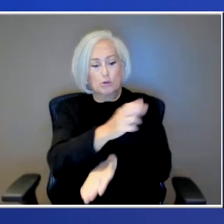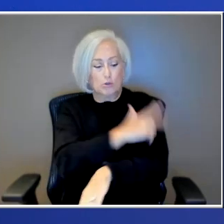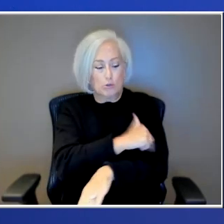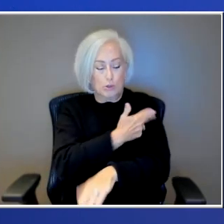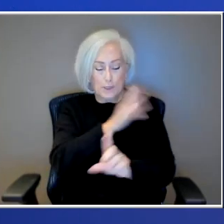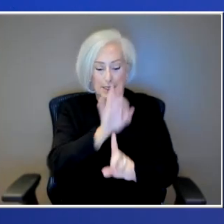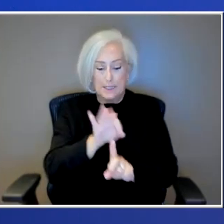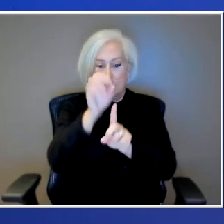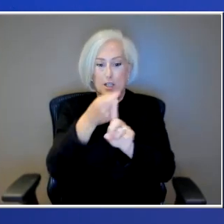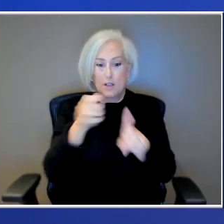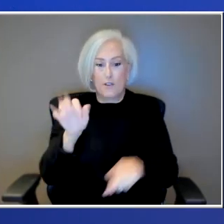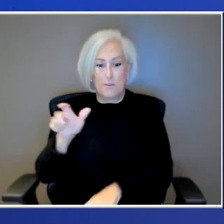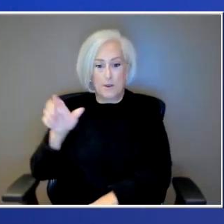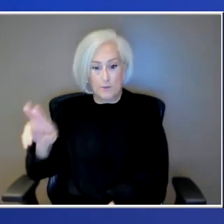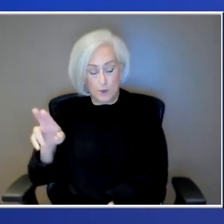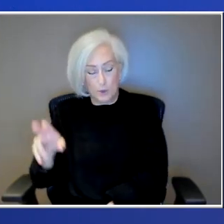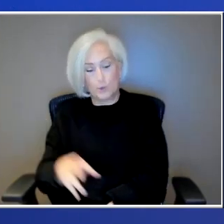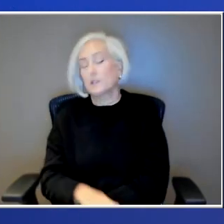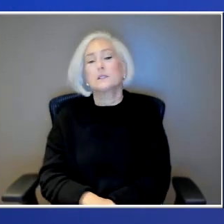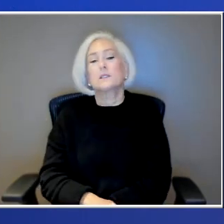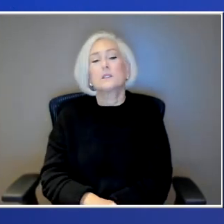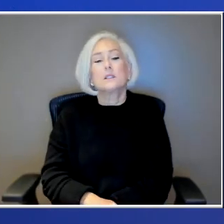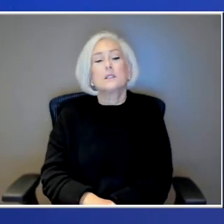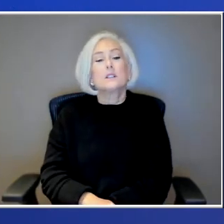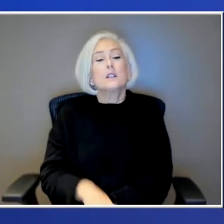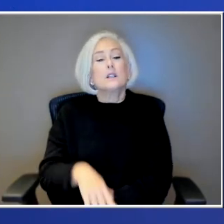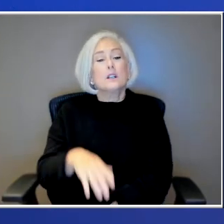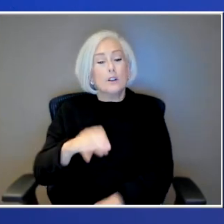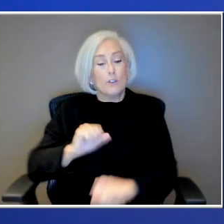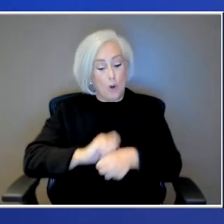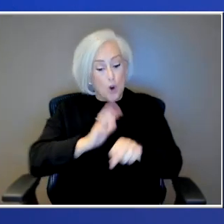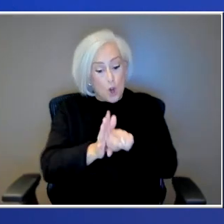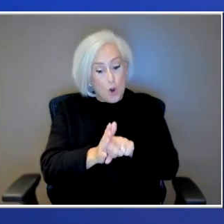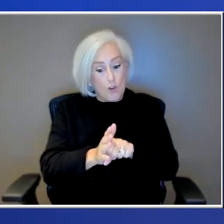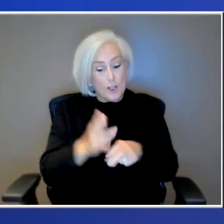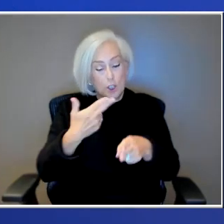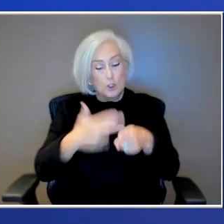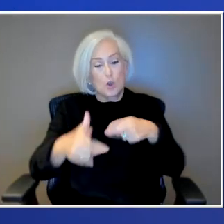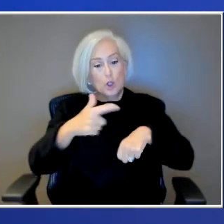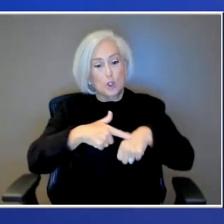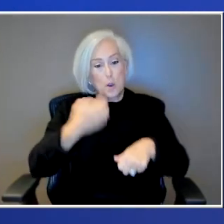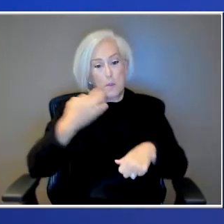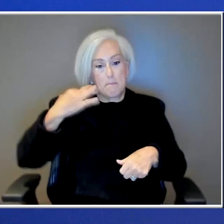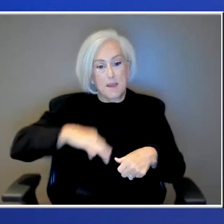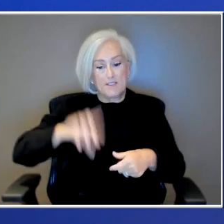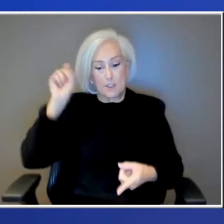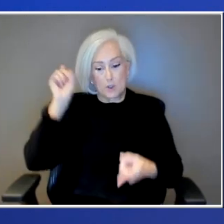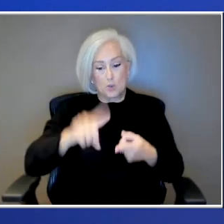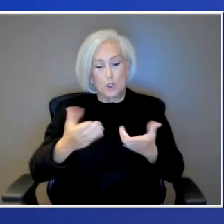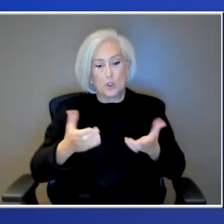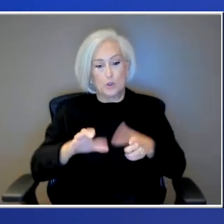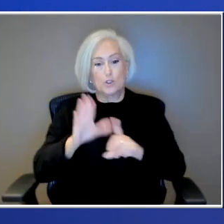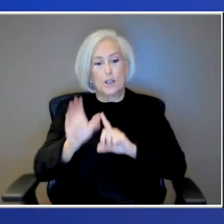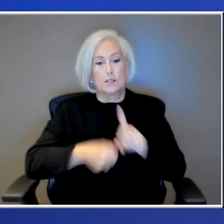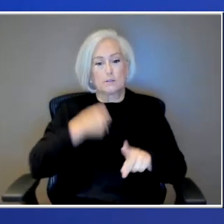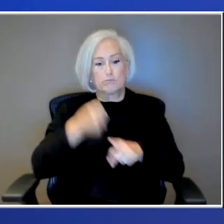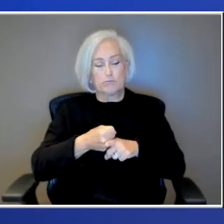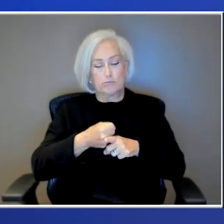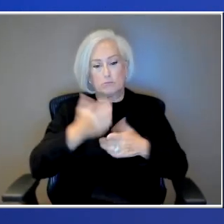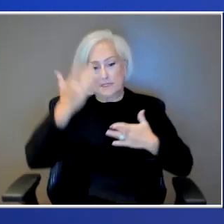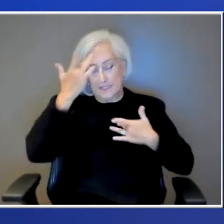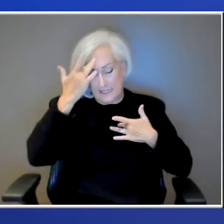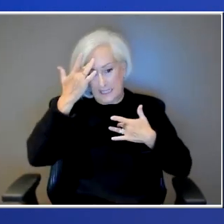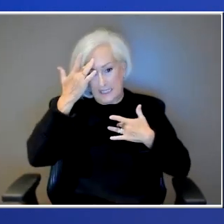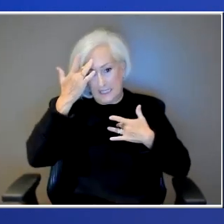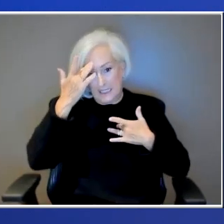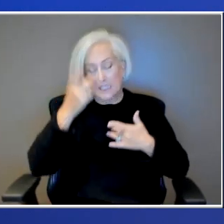the COVID vaccine, again, we have those short-term benefits of helping reduce your chance of infection in those first few weeks after